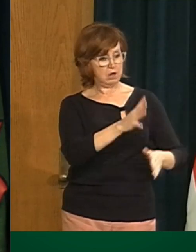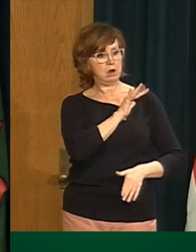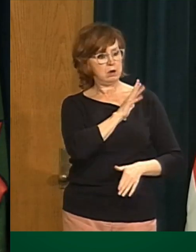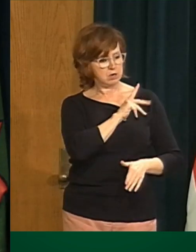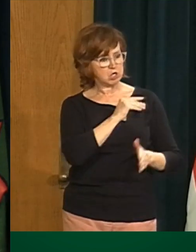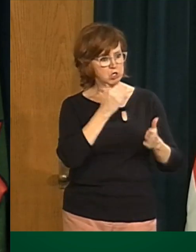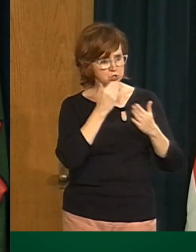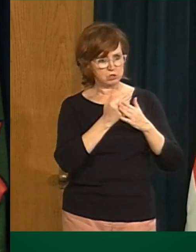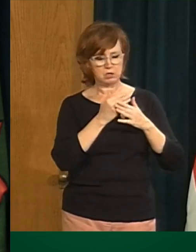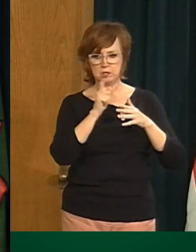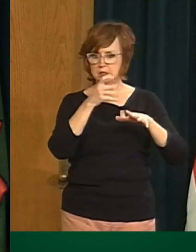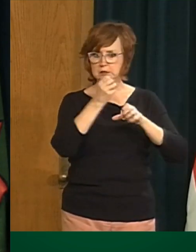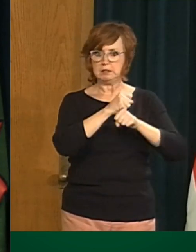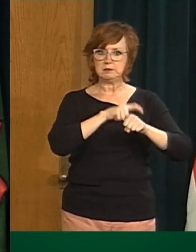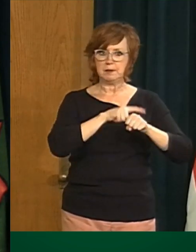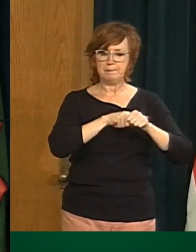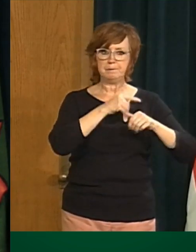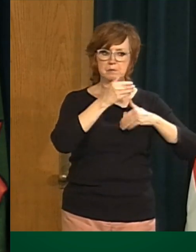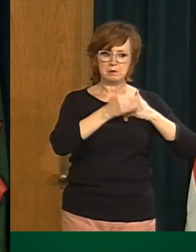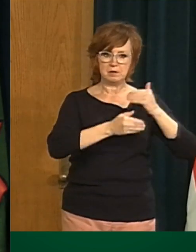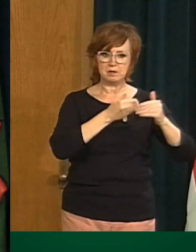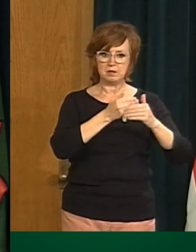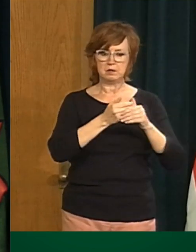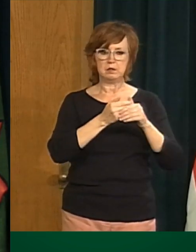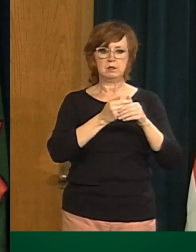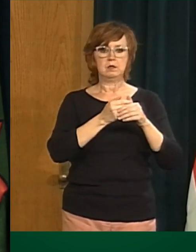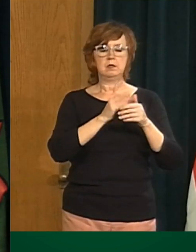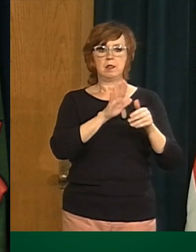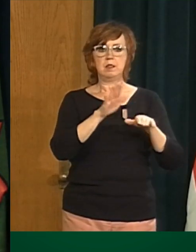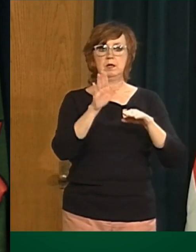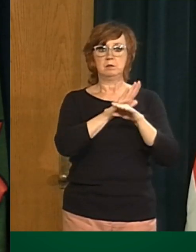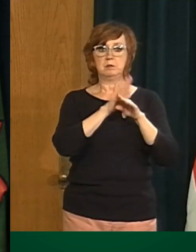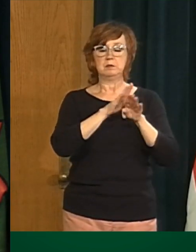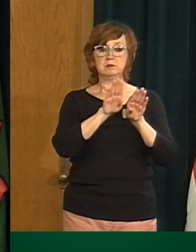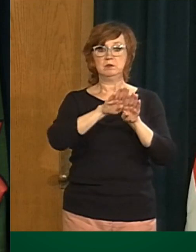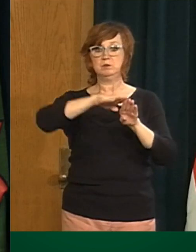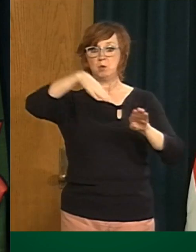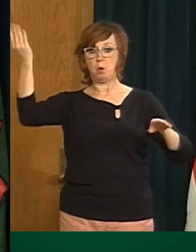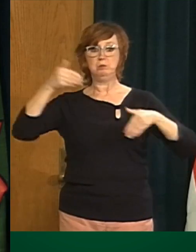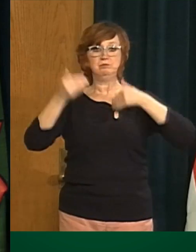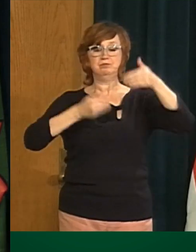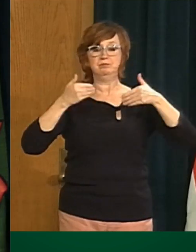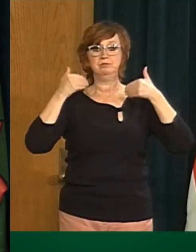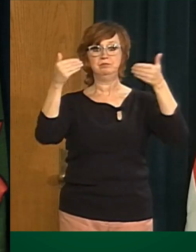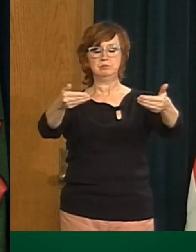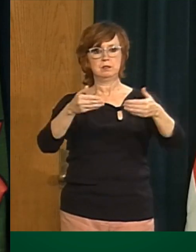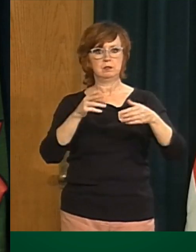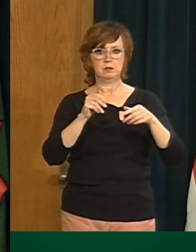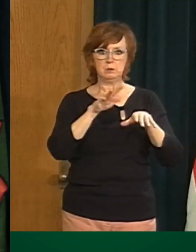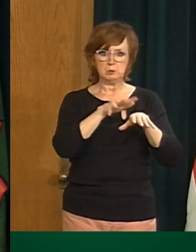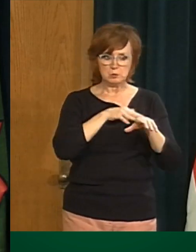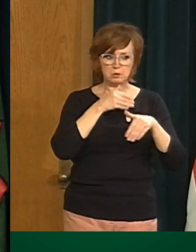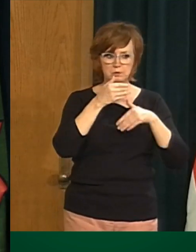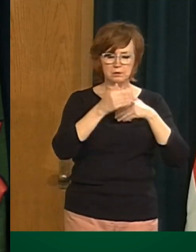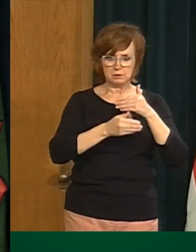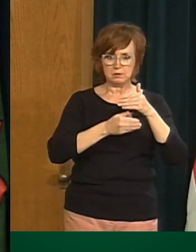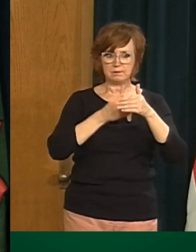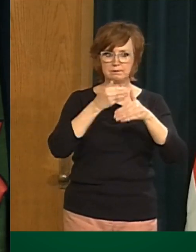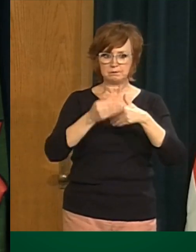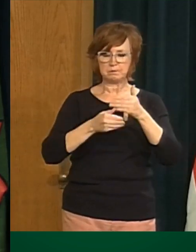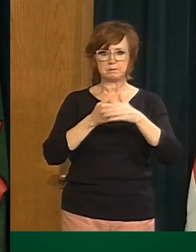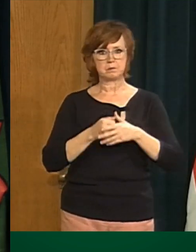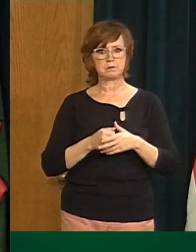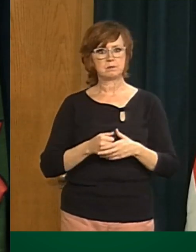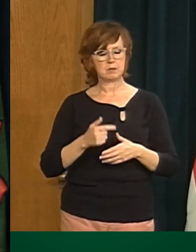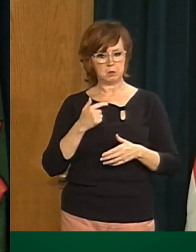perspective, but also, as we've seen already, from a geographical perspective when we have these isolated outbreaks. So we feel we have put forward a